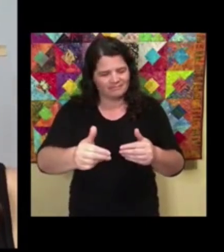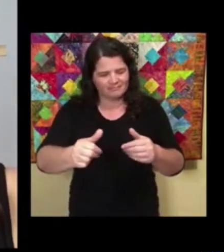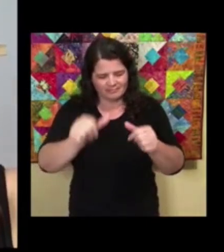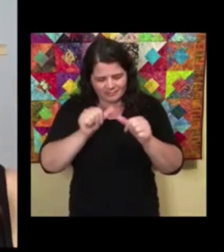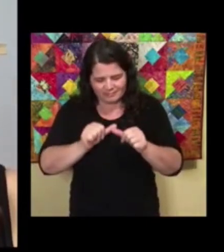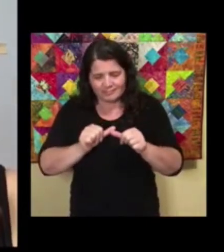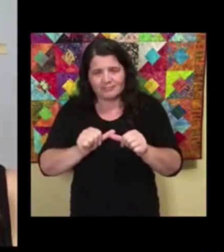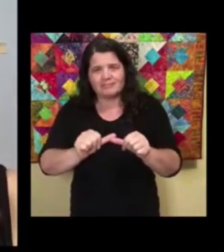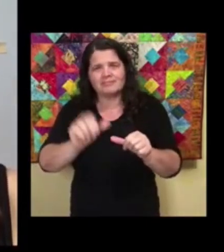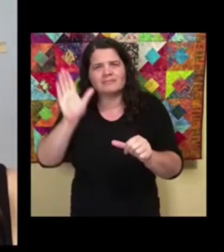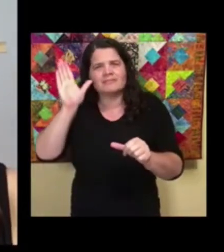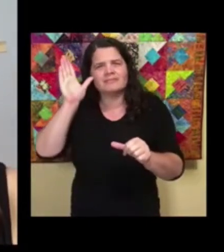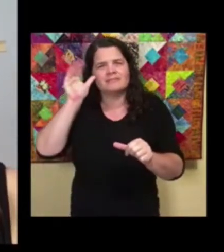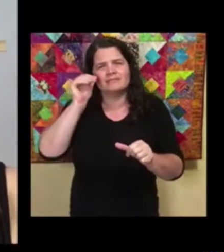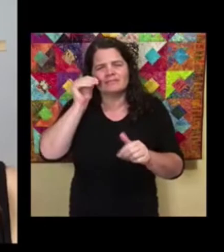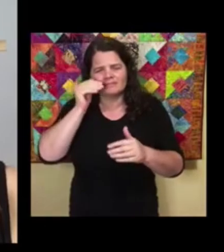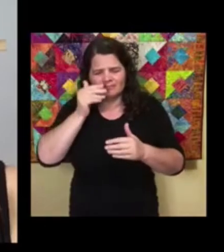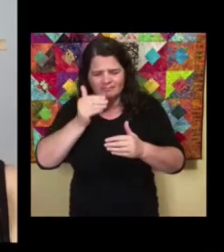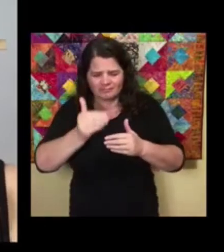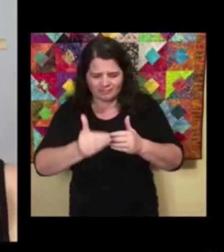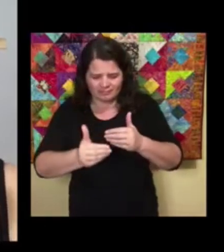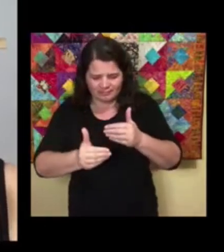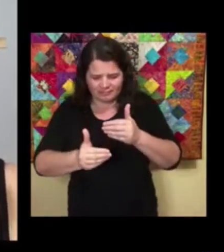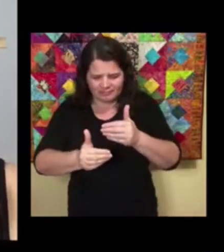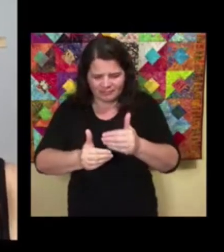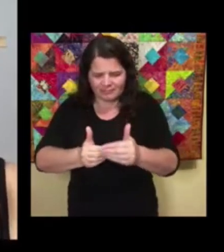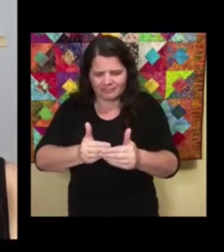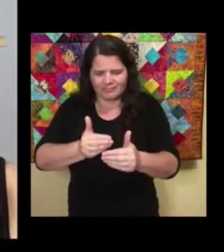forward. Keep on moving